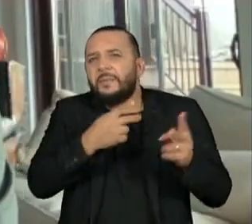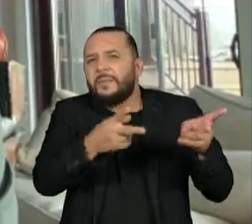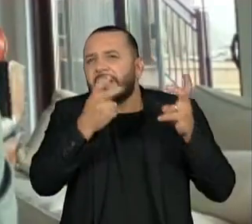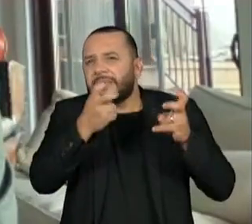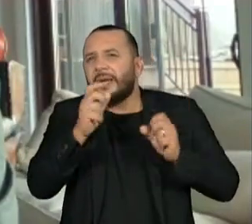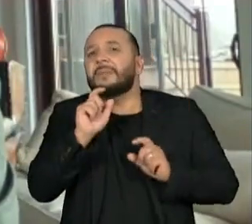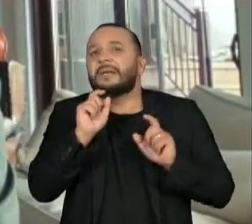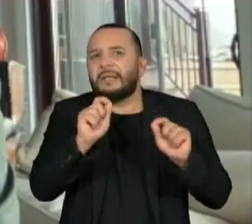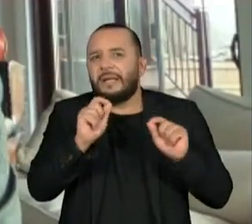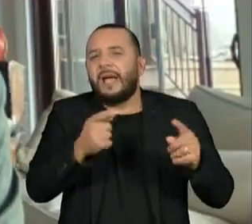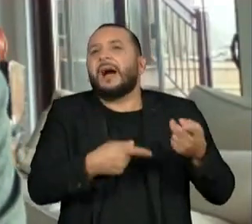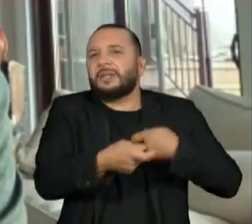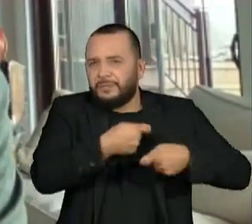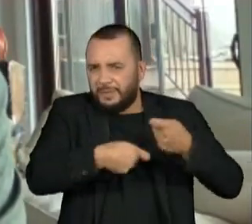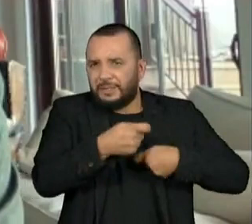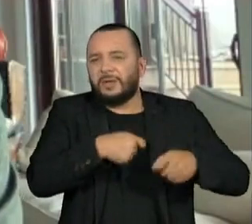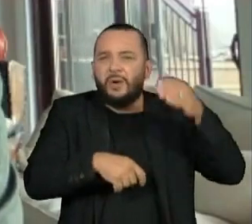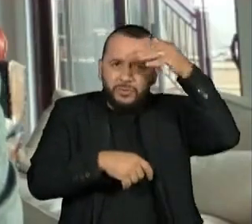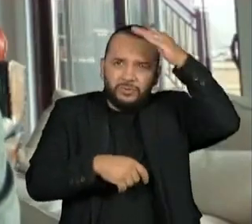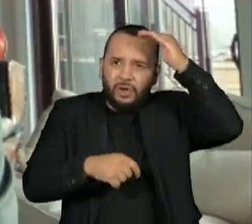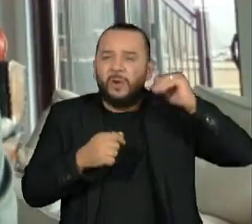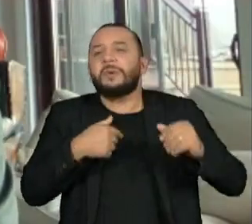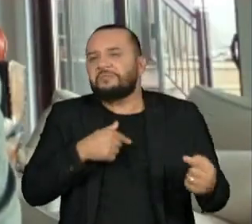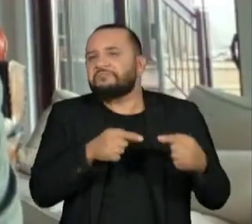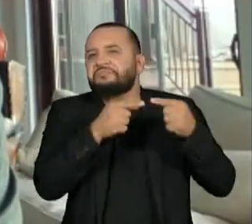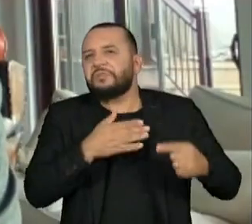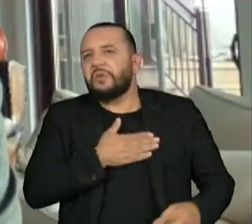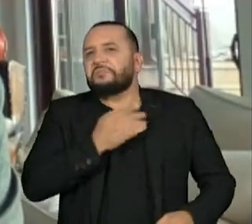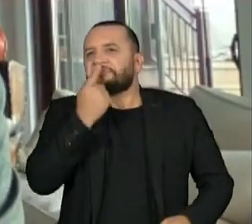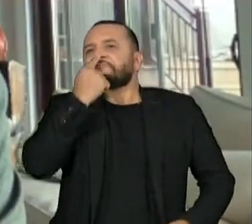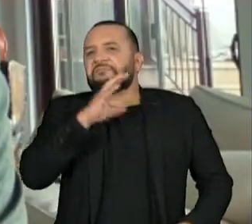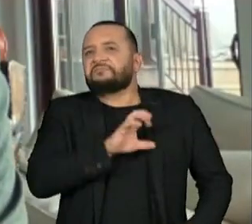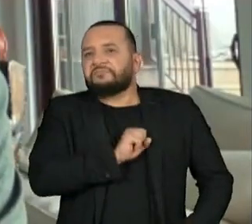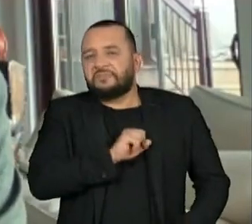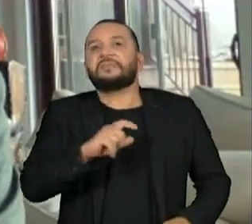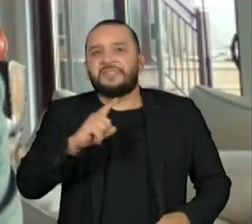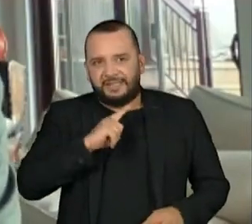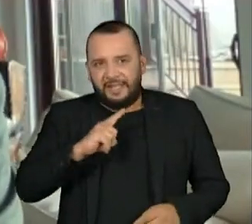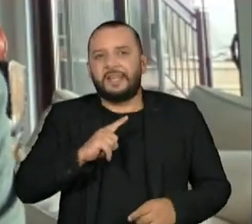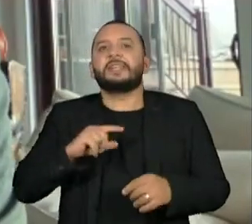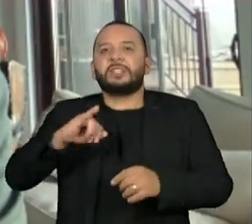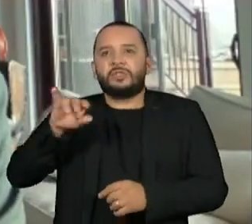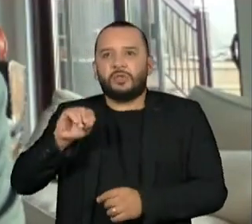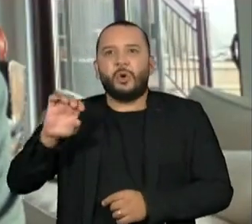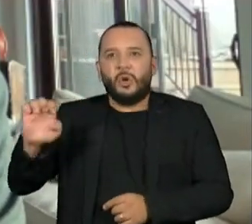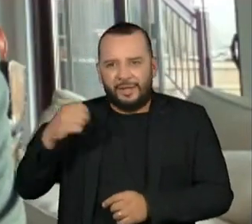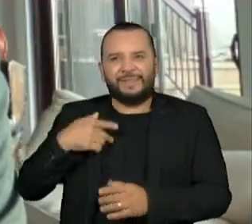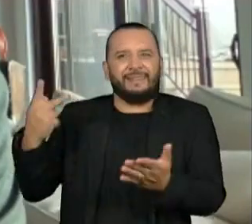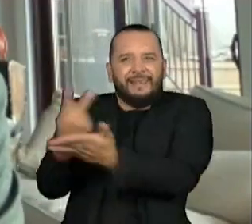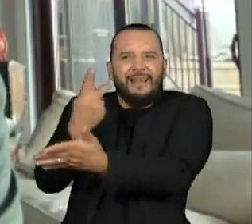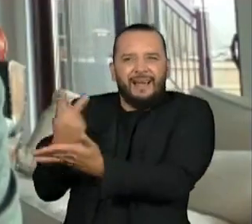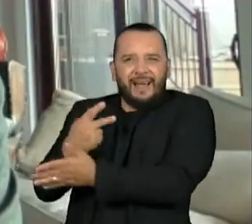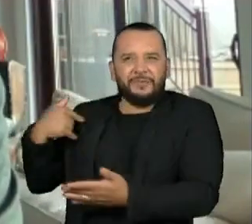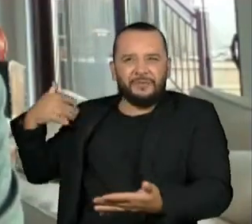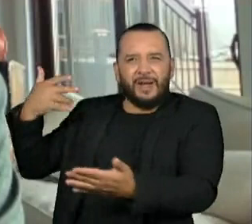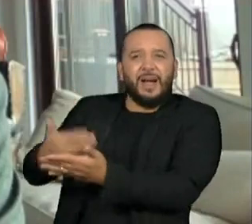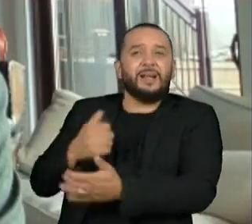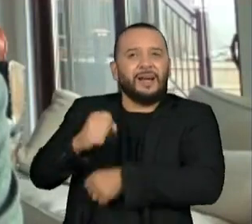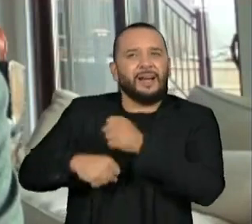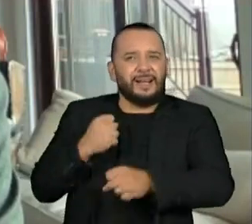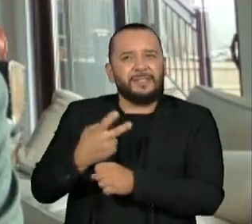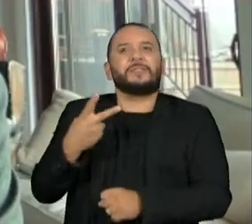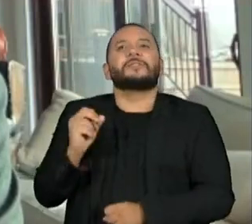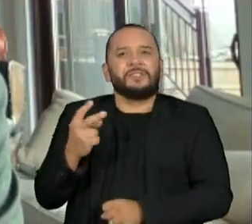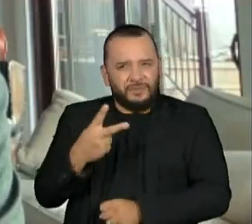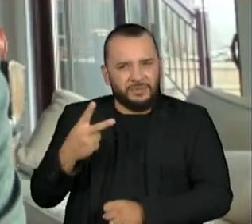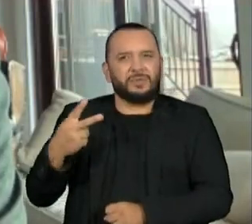Trump administration that they liked, and there's a lot about the Biden administration they don't like. Now, 2024 is a long way away. It's